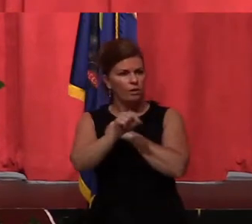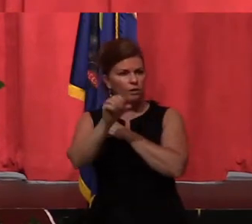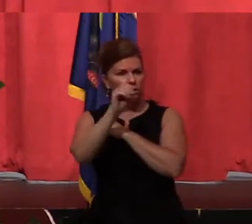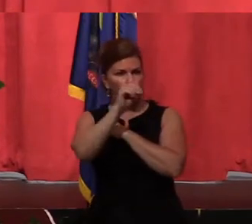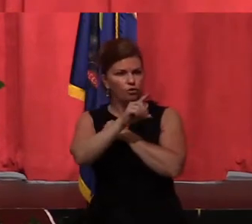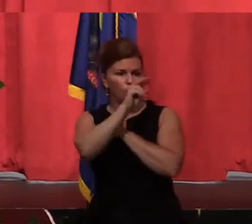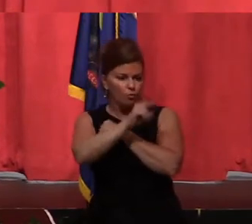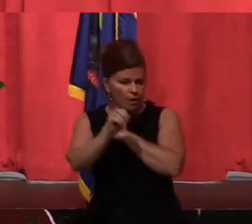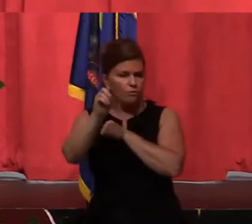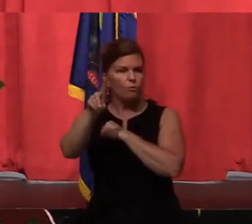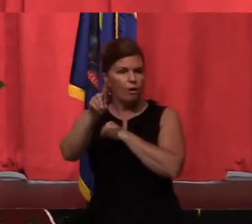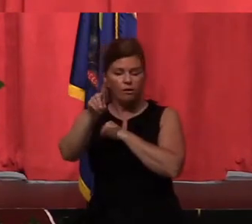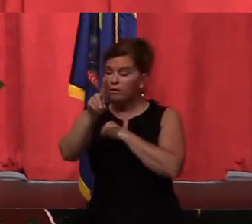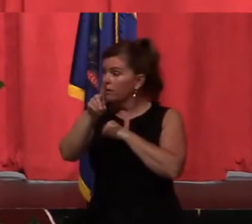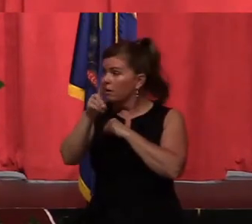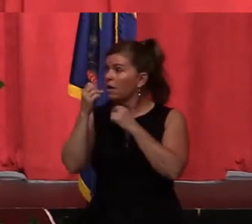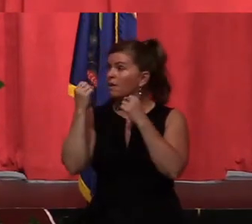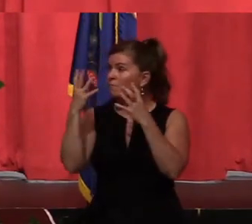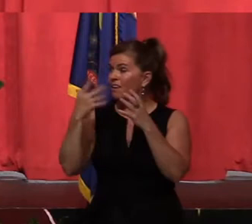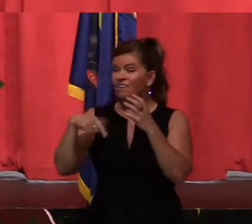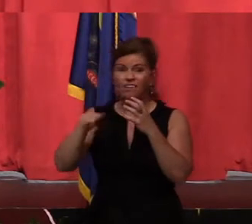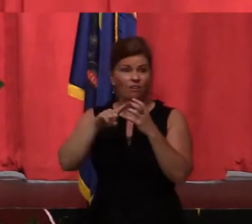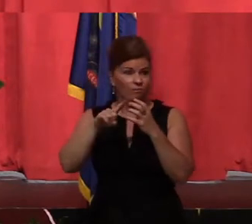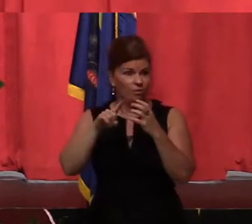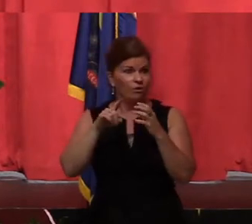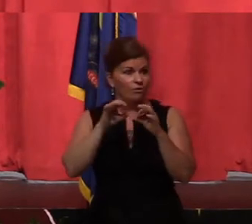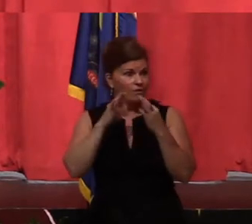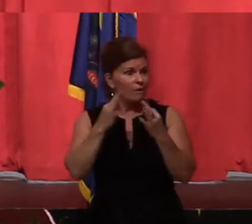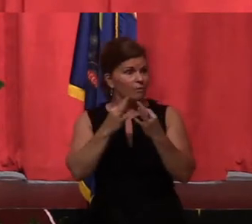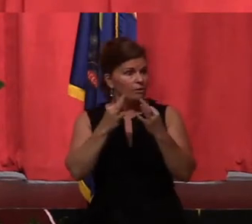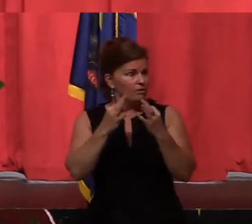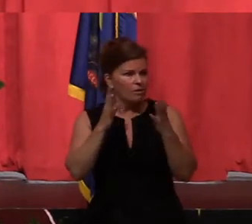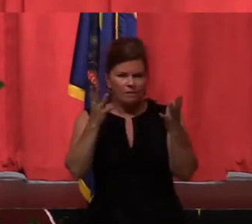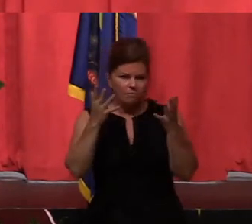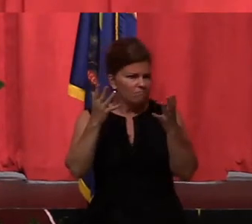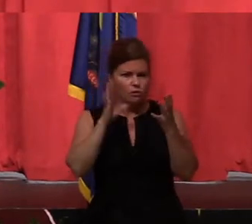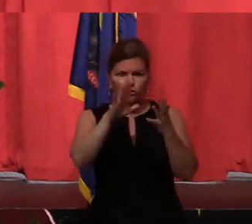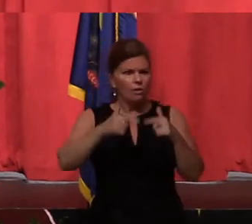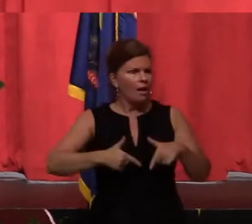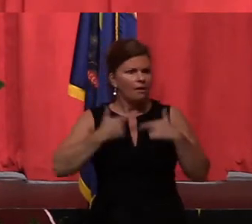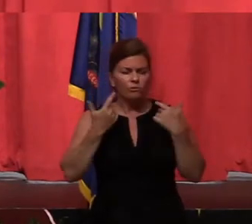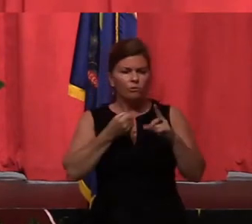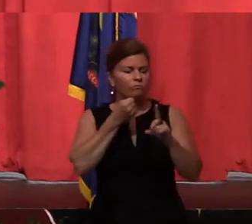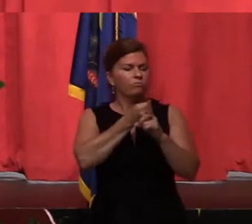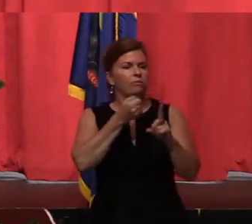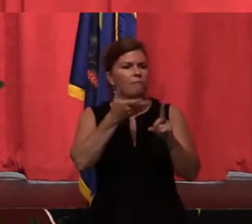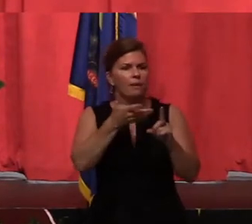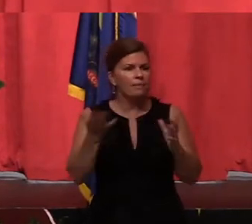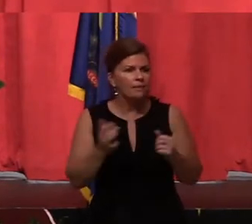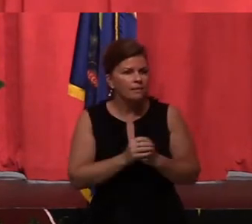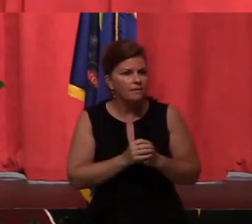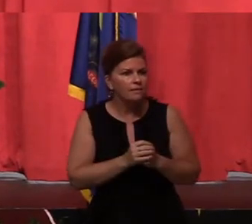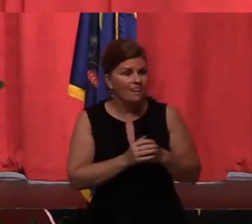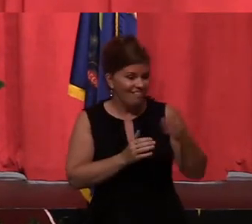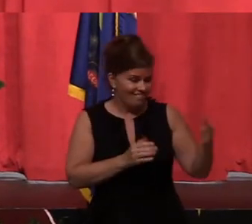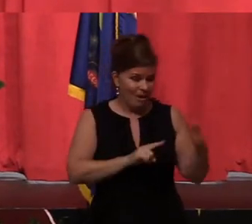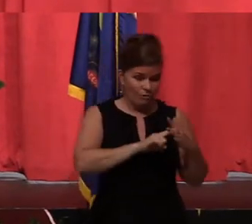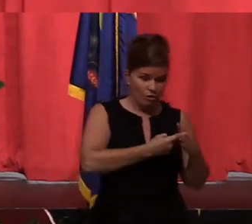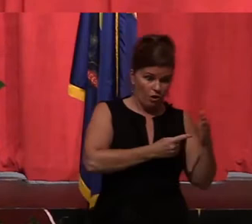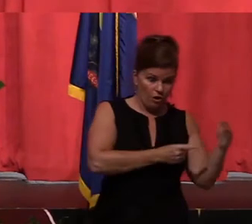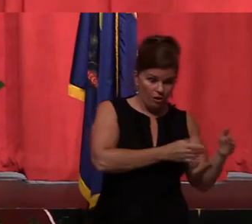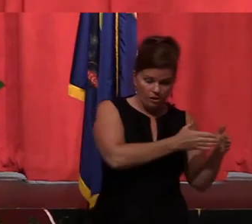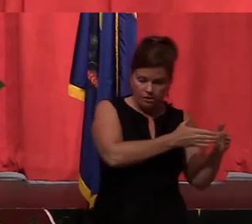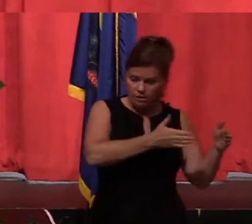many of your families were defined in some way by those events. And now your lives are bookended by extraordinary times as